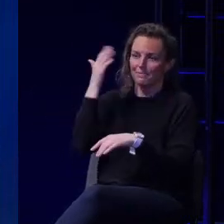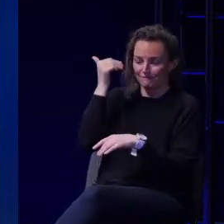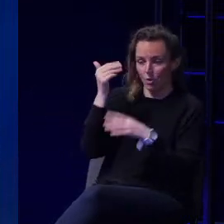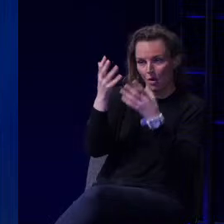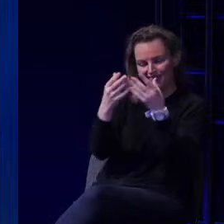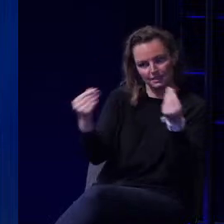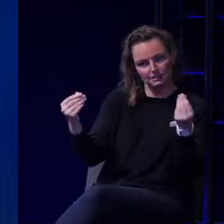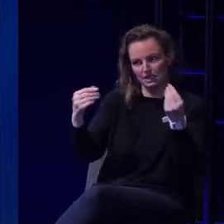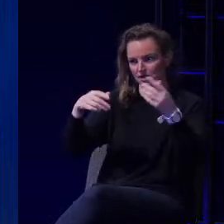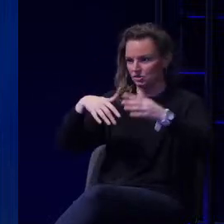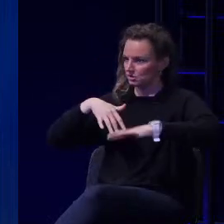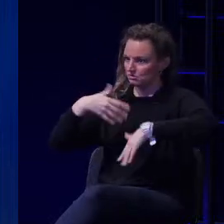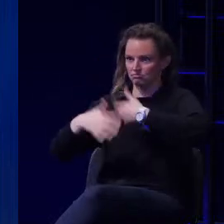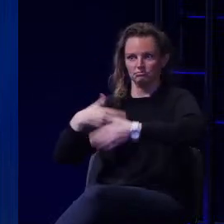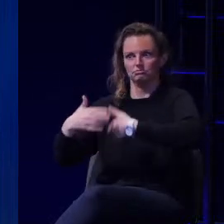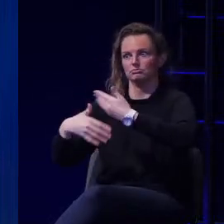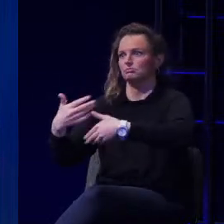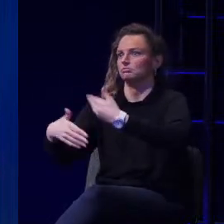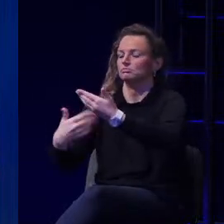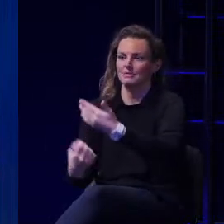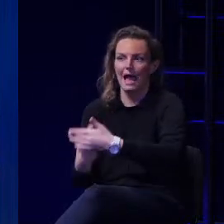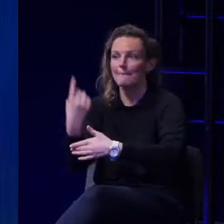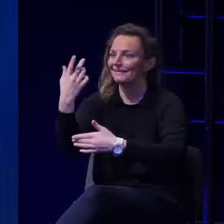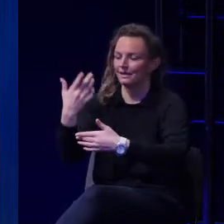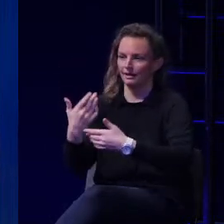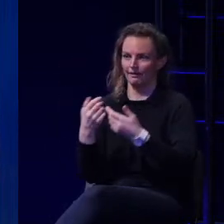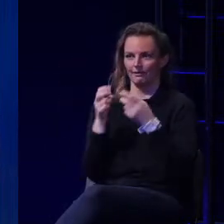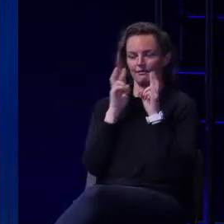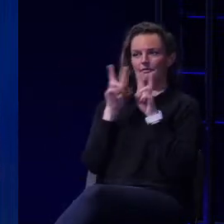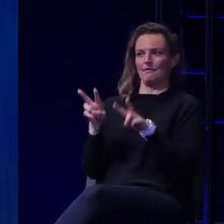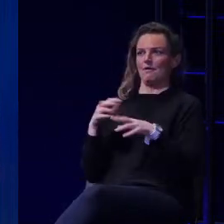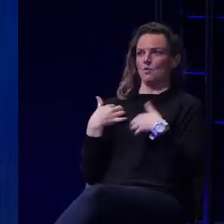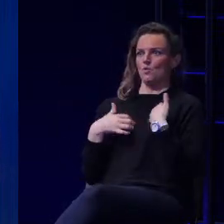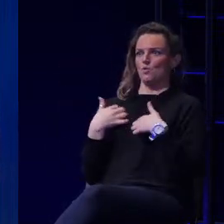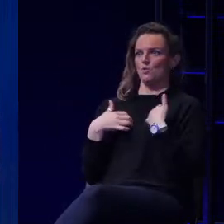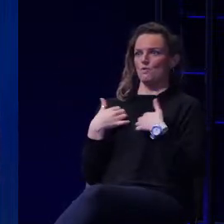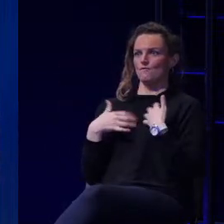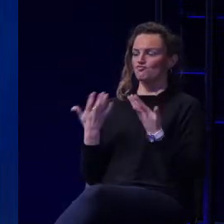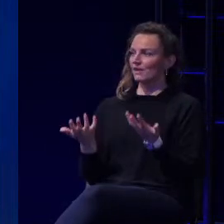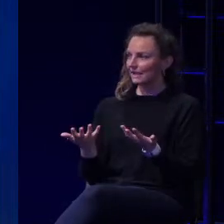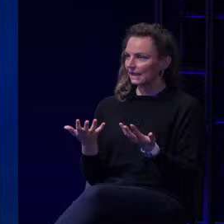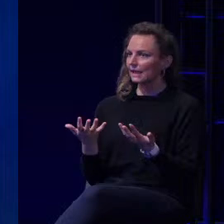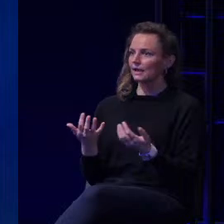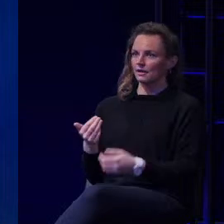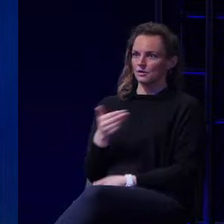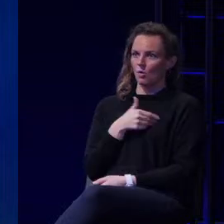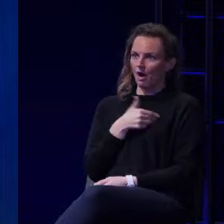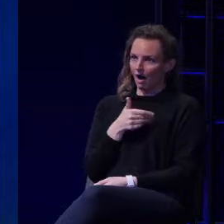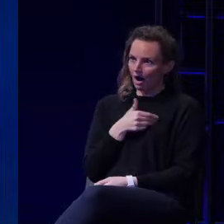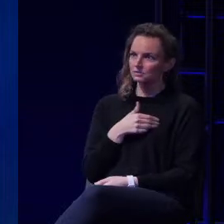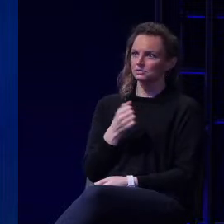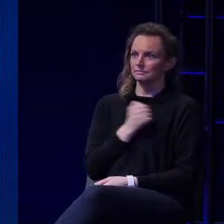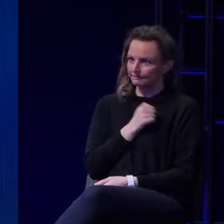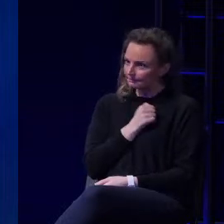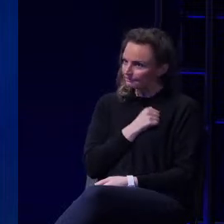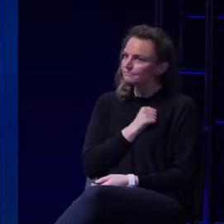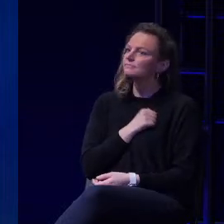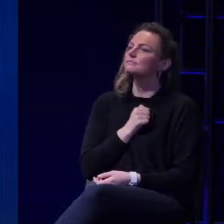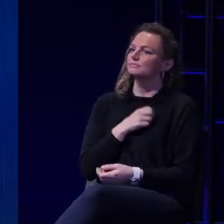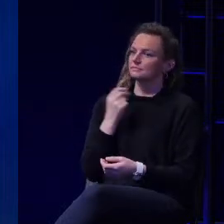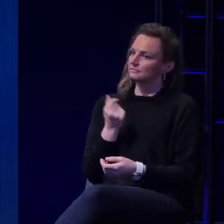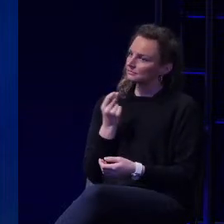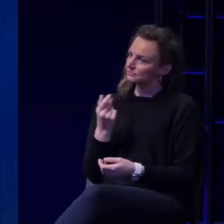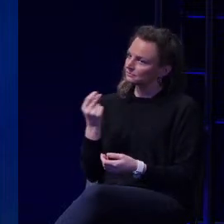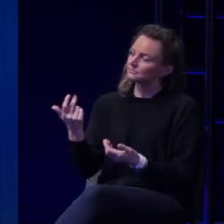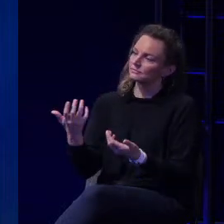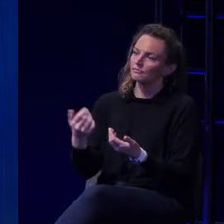in front of you, and it was that sort of thrilling, like Barry was saying, getting your heart going,